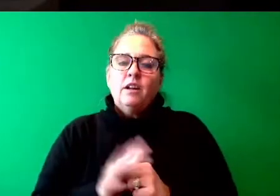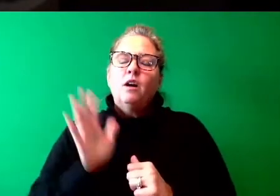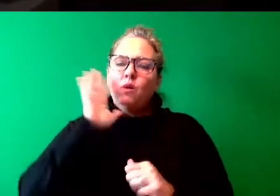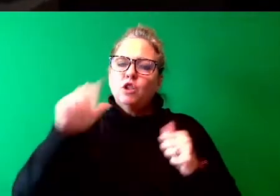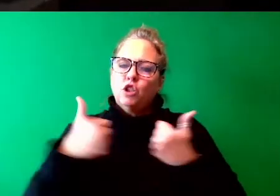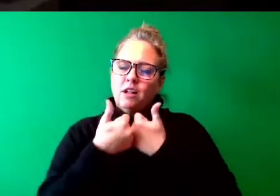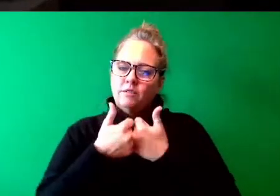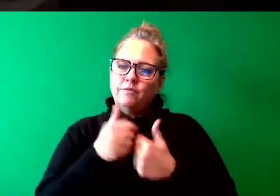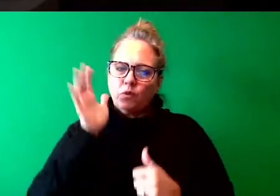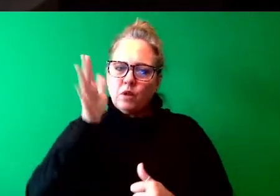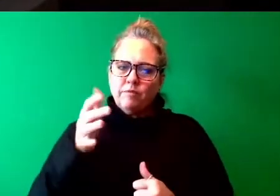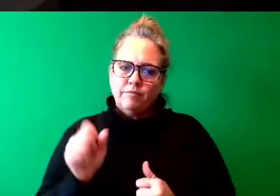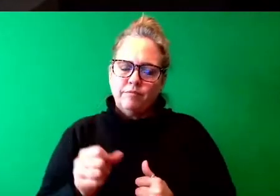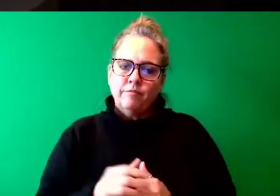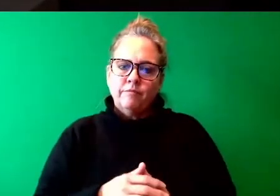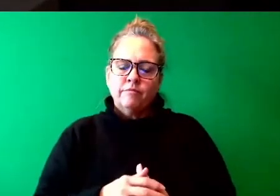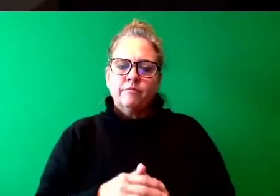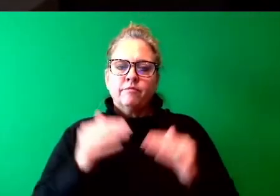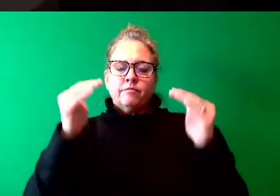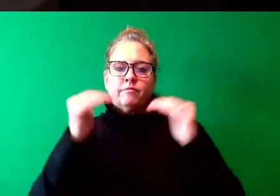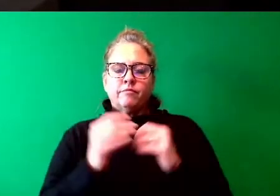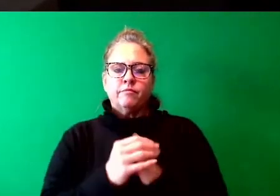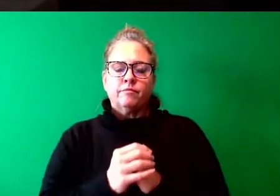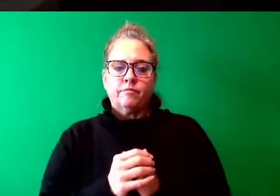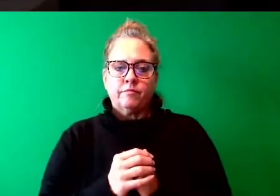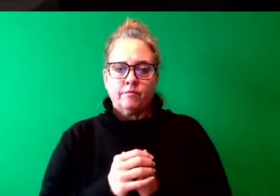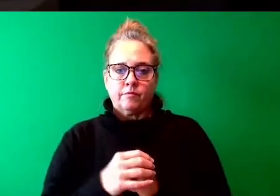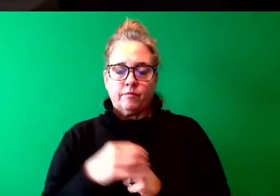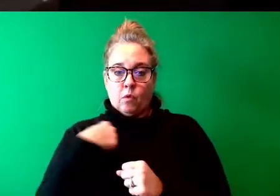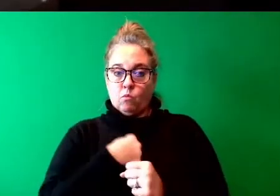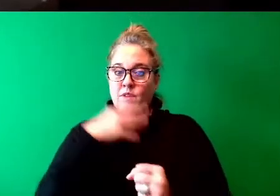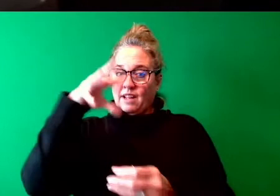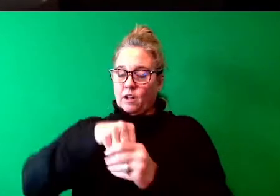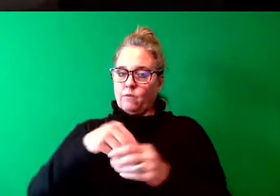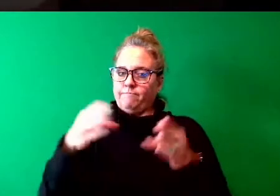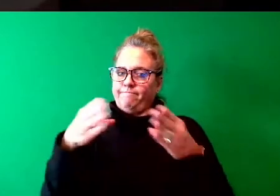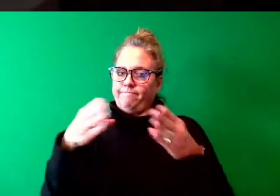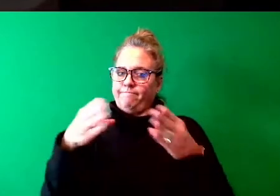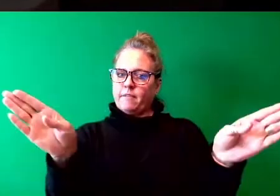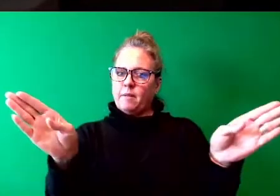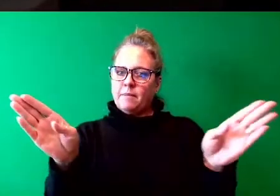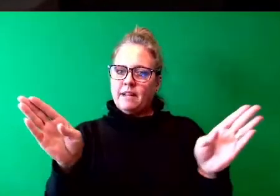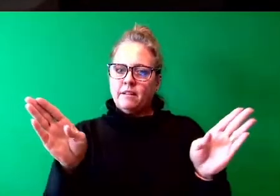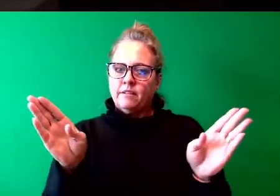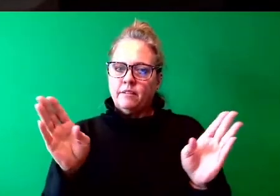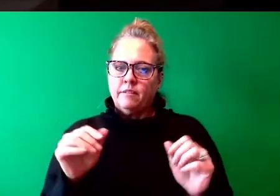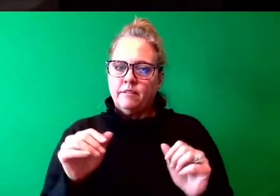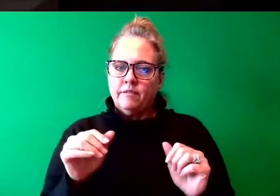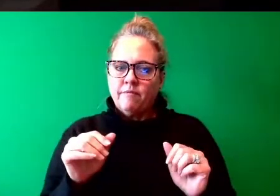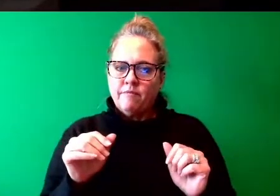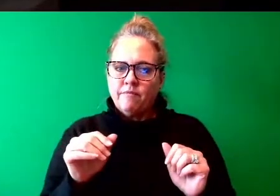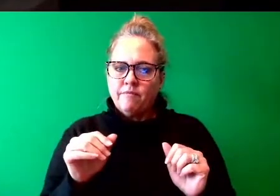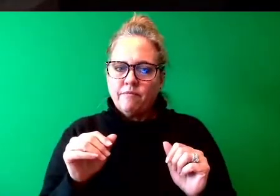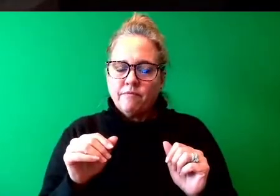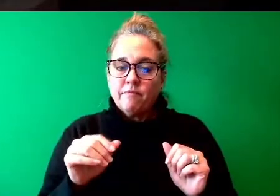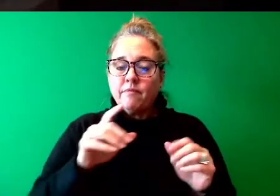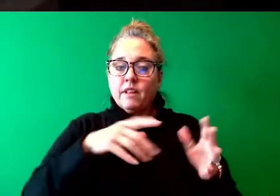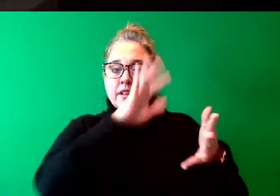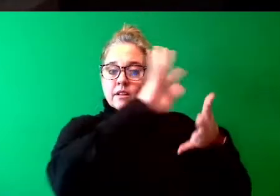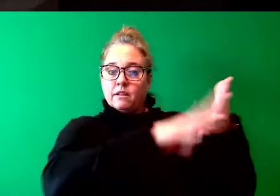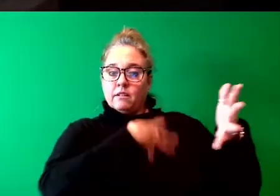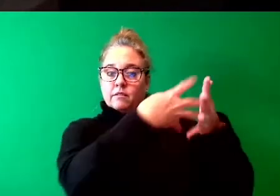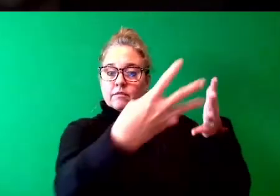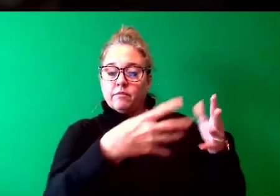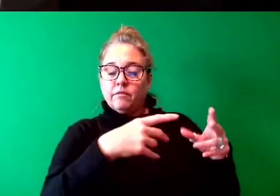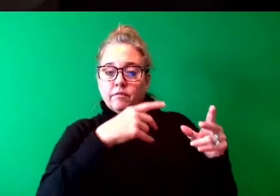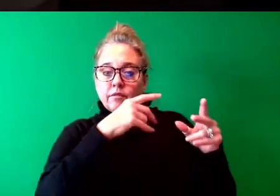challenged. Next slide, please. We're showing a screenshot that we include on our public dashboard. This is data that's coming from